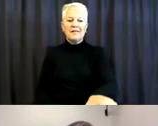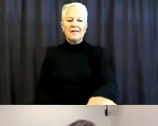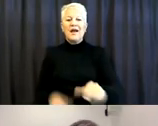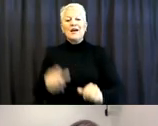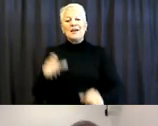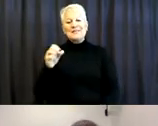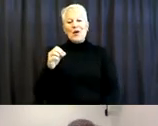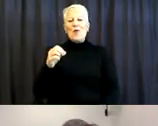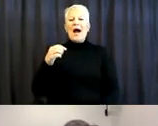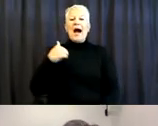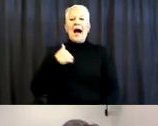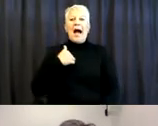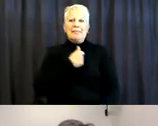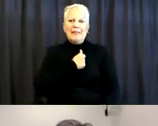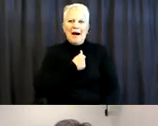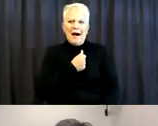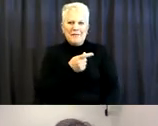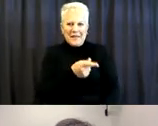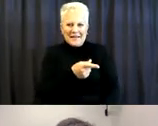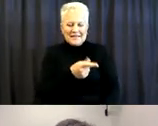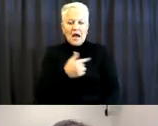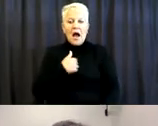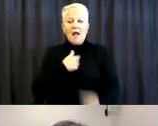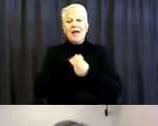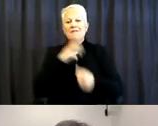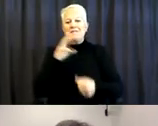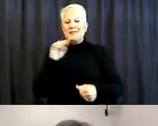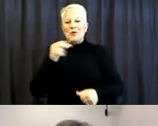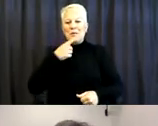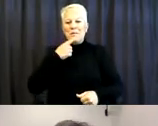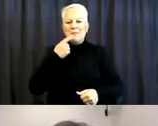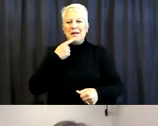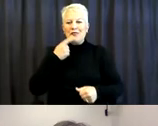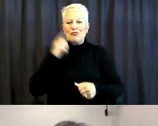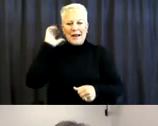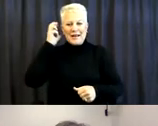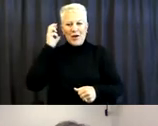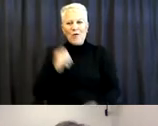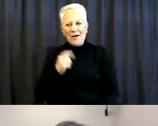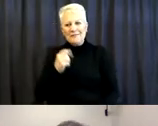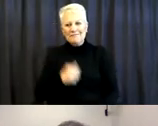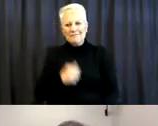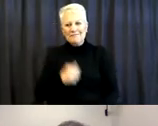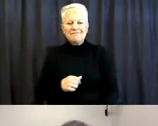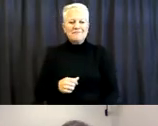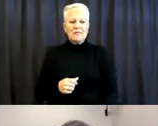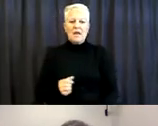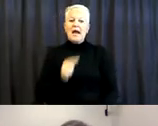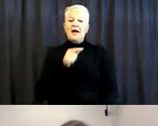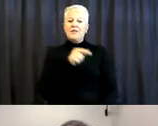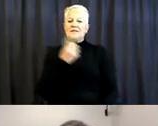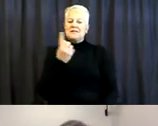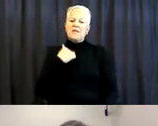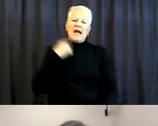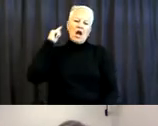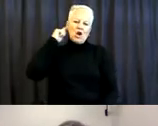So I love this. I love Minnesota Public Radio for one thing. And this is something that